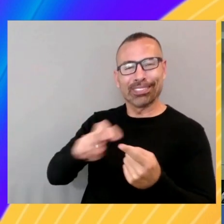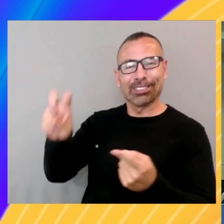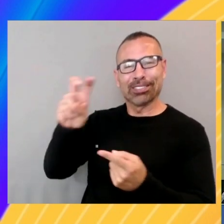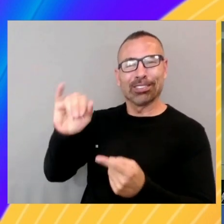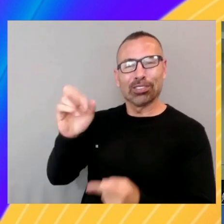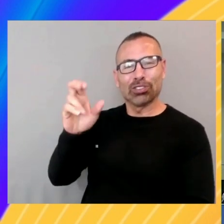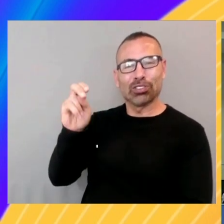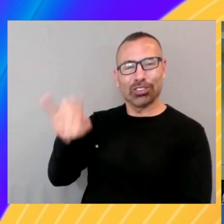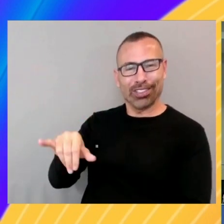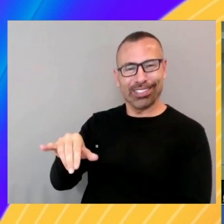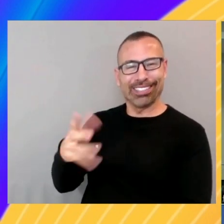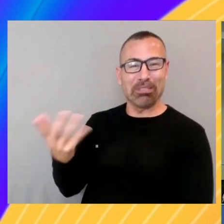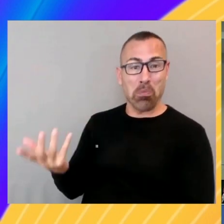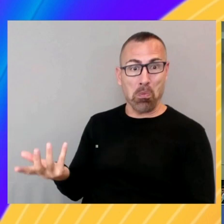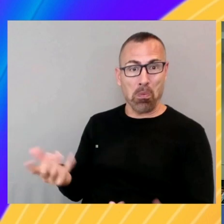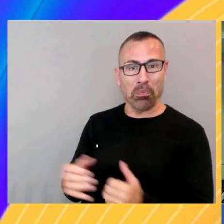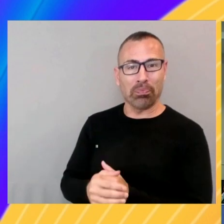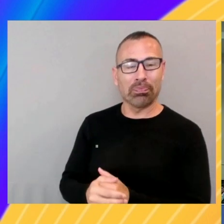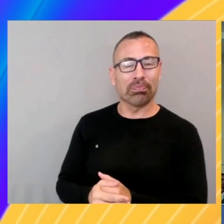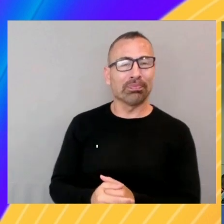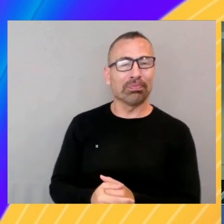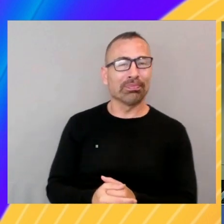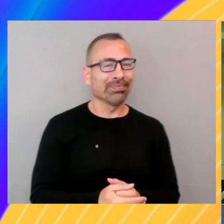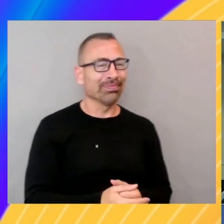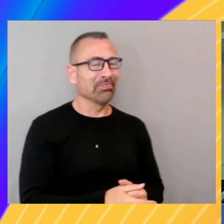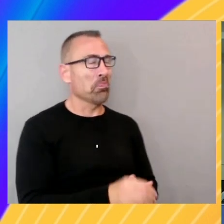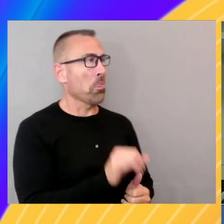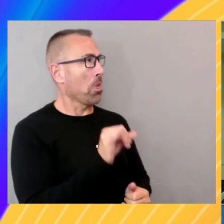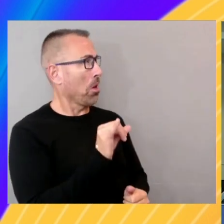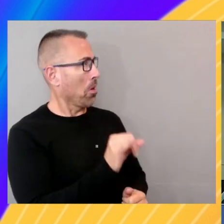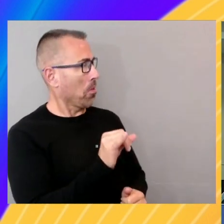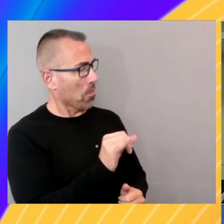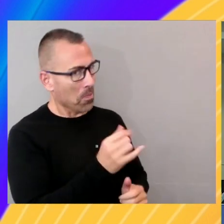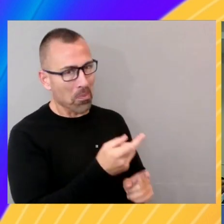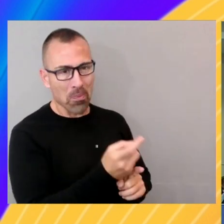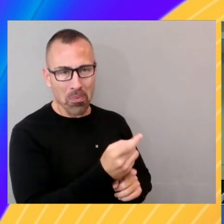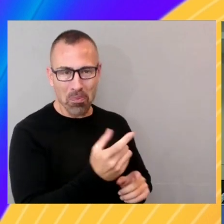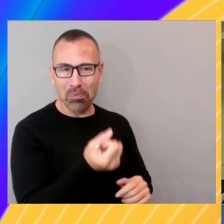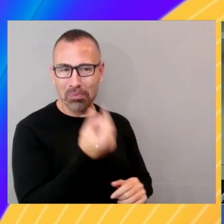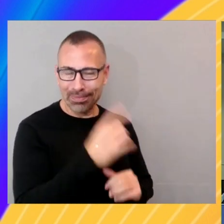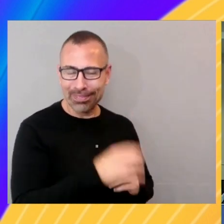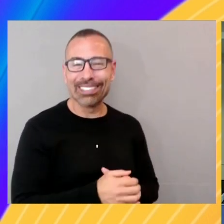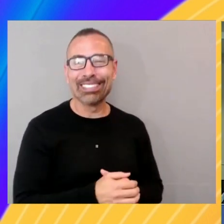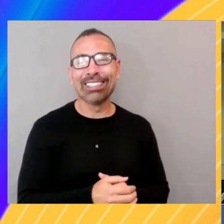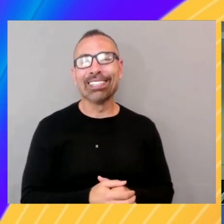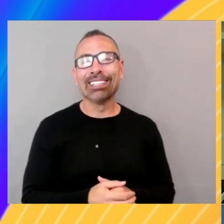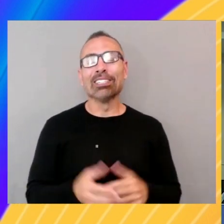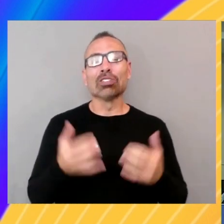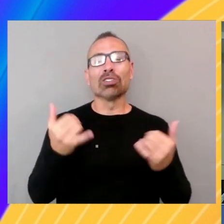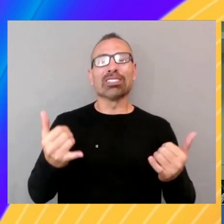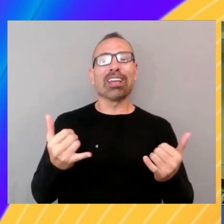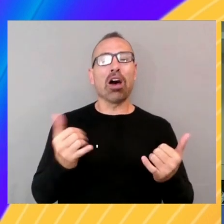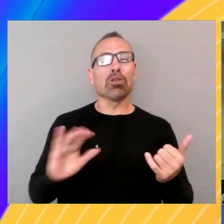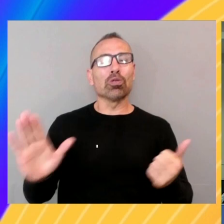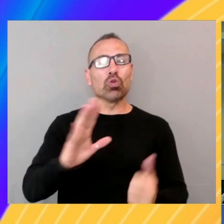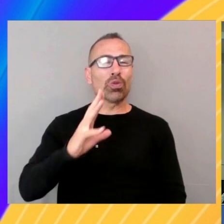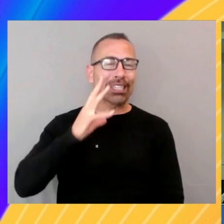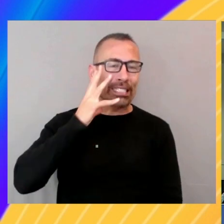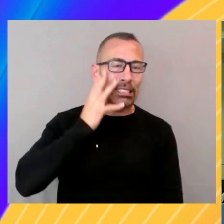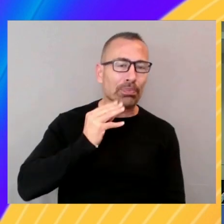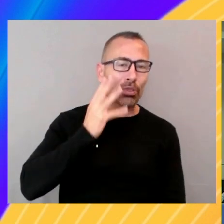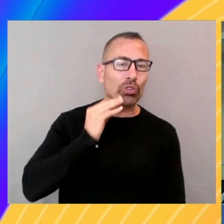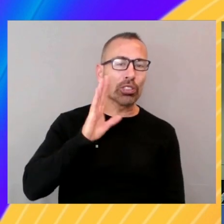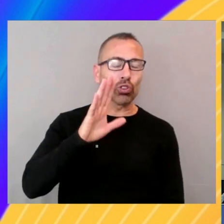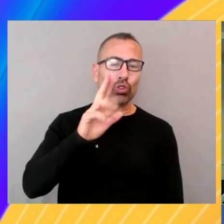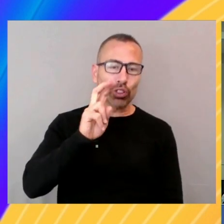Nice. Well, that's going to be our today's topic, right? We're going to be talking about how you can accelerate your journey and get to your destination faster using